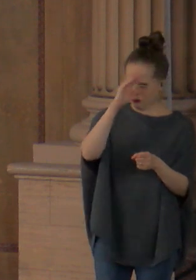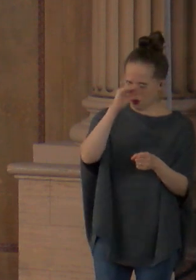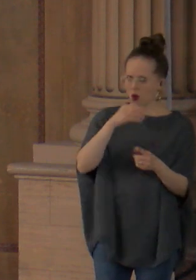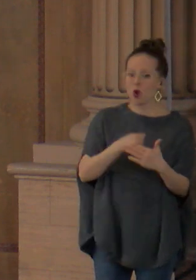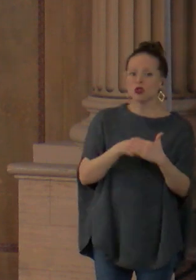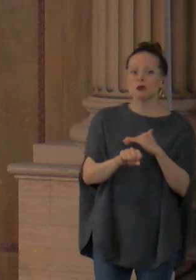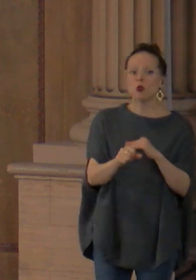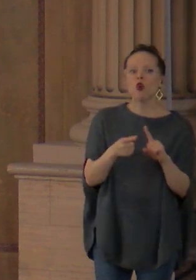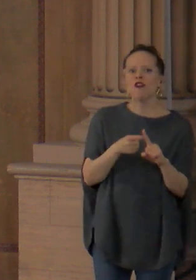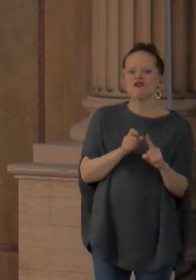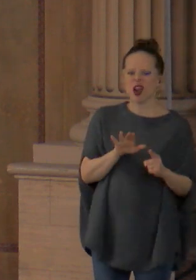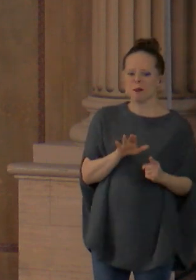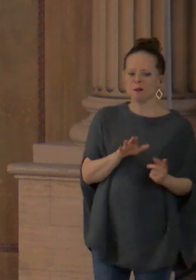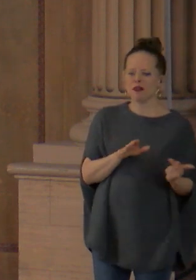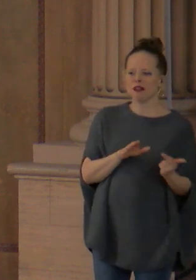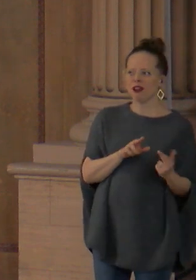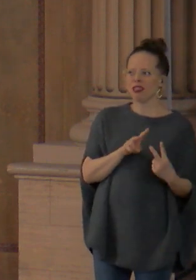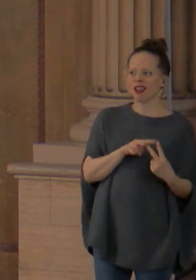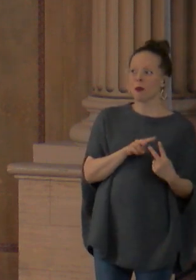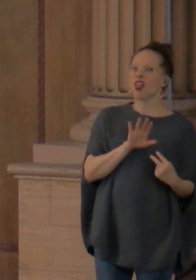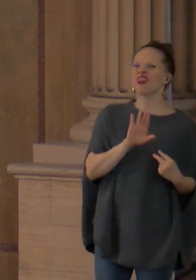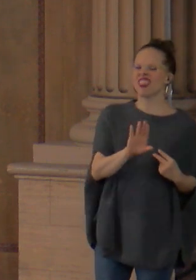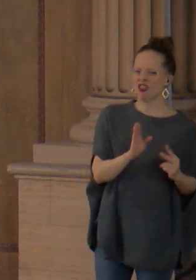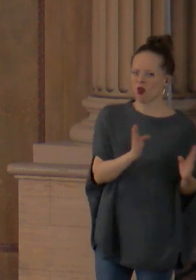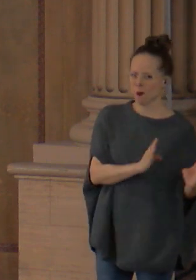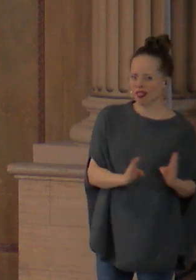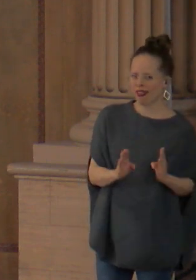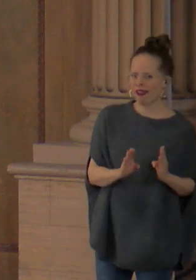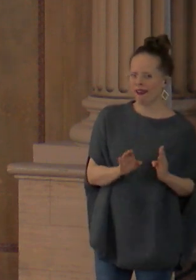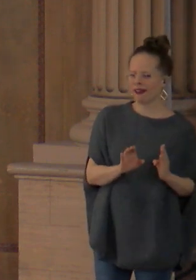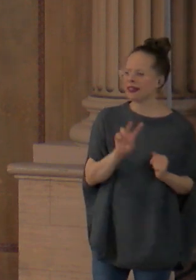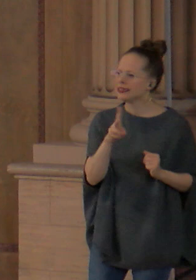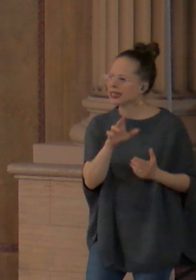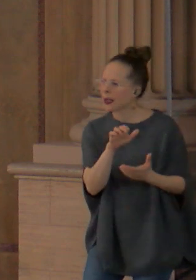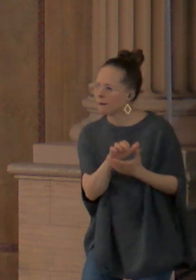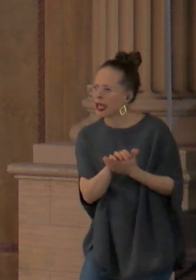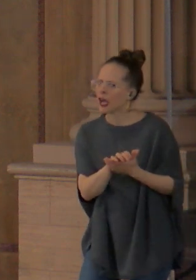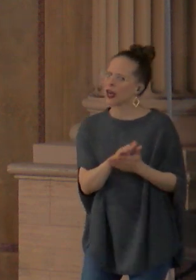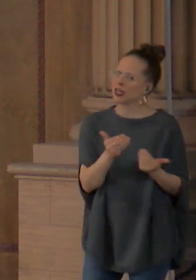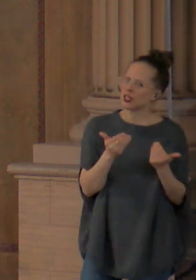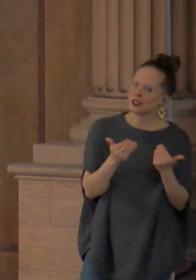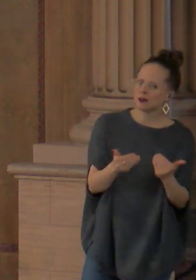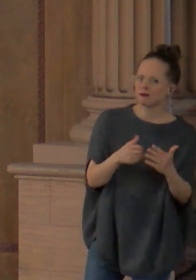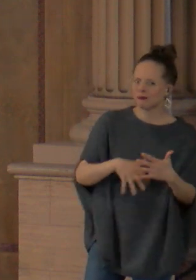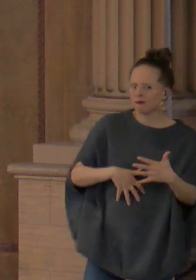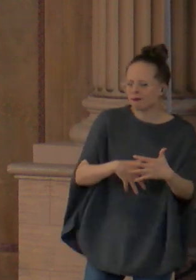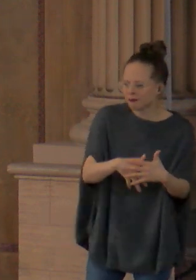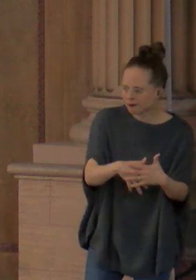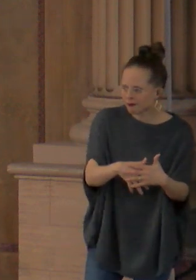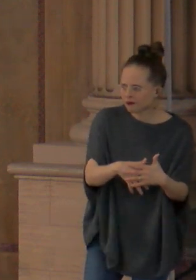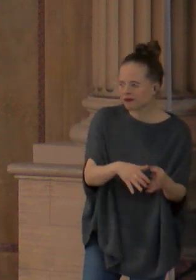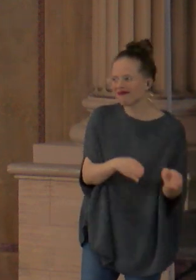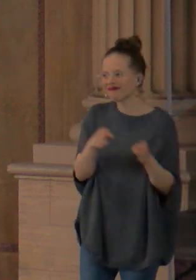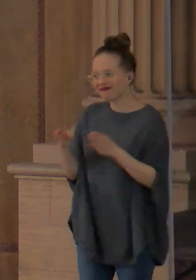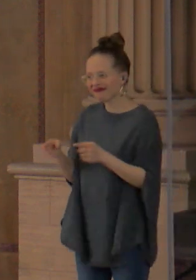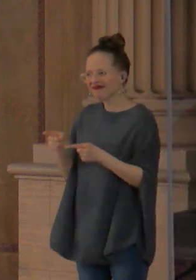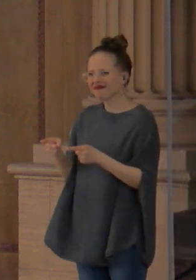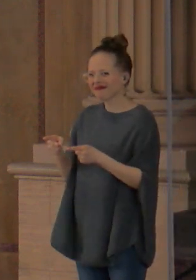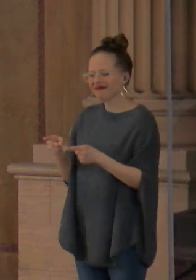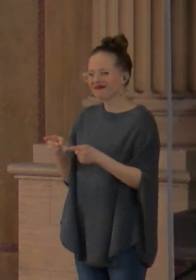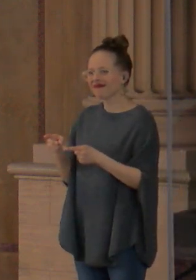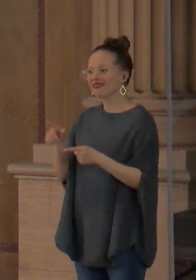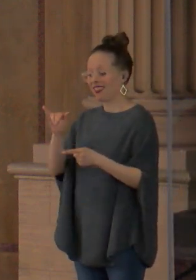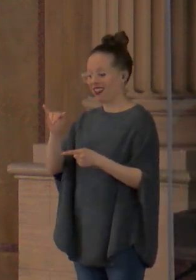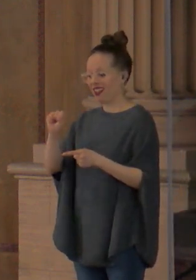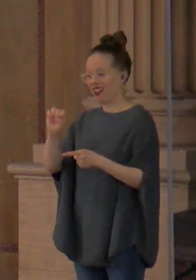Isaac was born by God's grace. And so Ishmael's descendants, they become the Arabs, while Isaac fathers